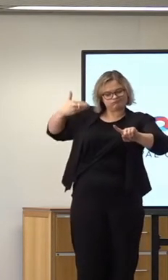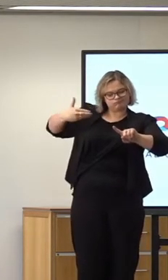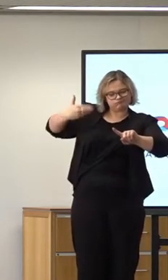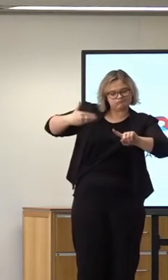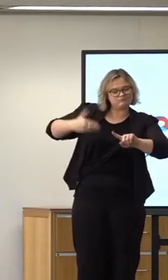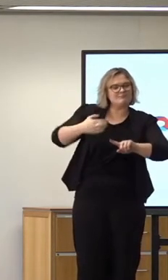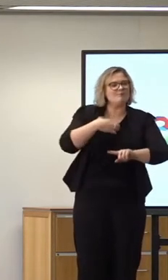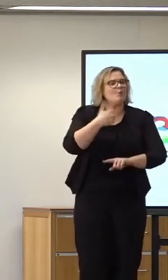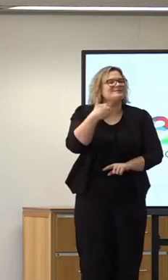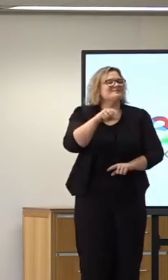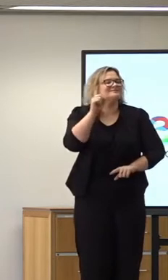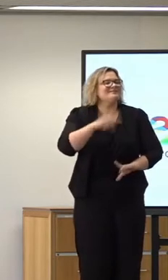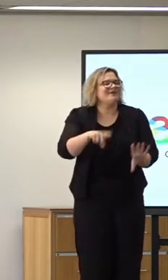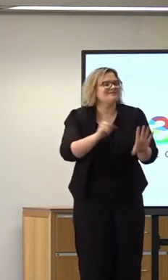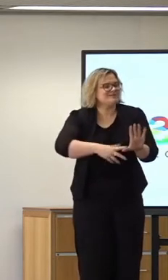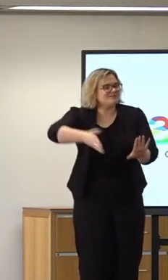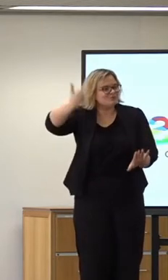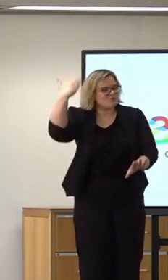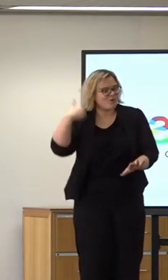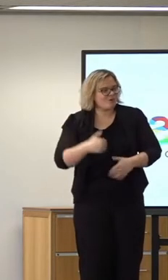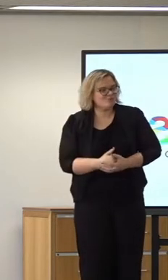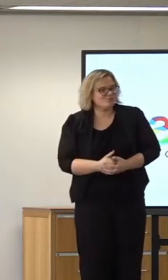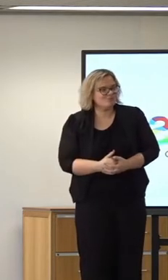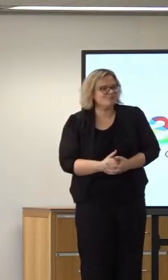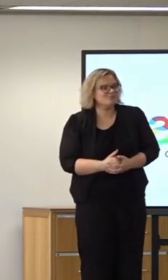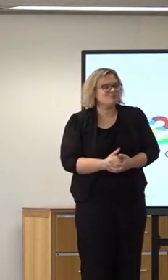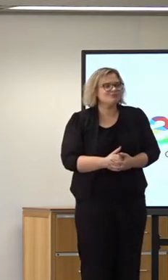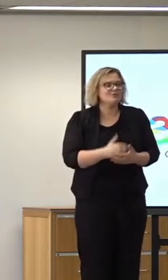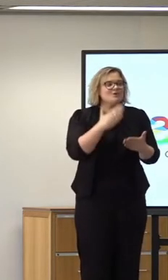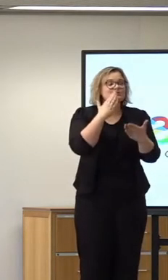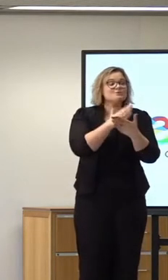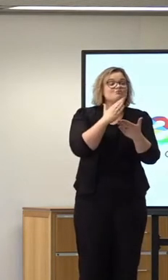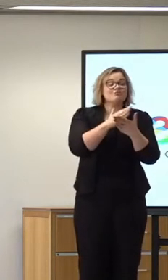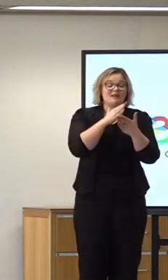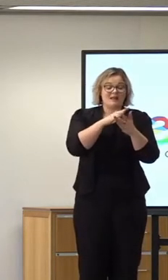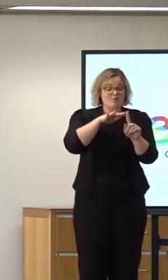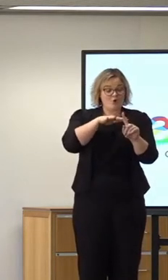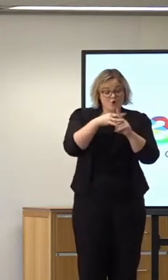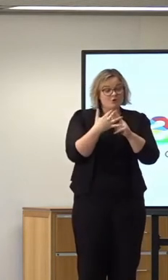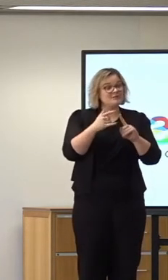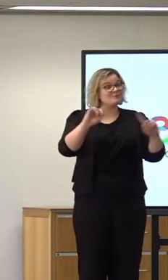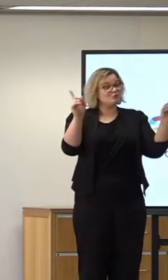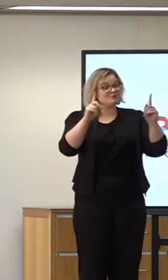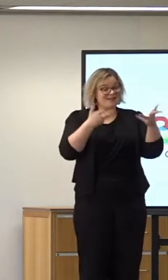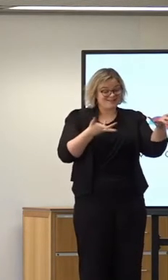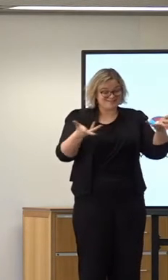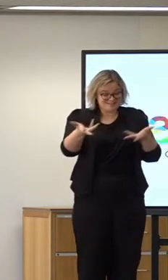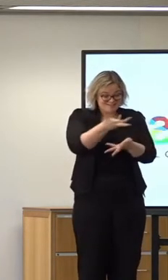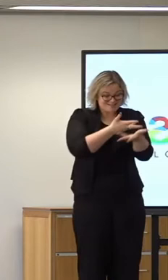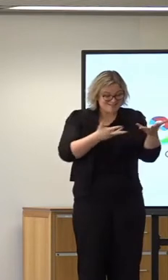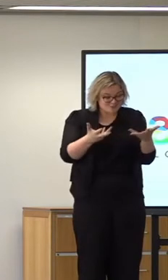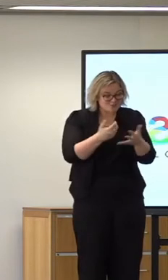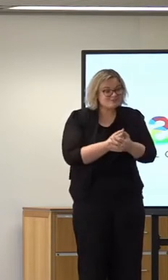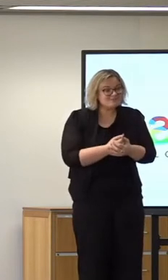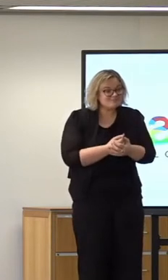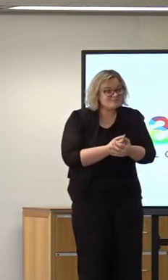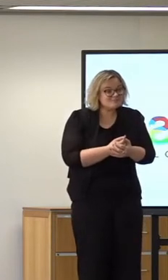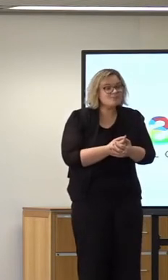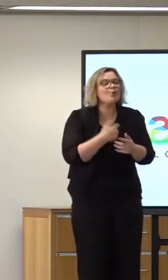more than 60,000 years. So in terms of contextualizing the discussion today, what we're clearly talking about